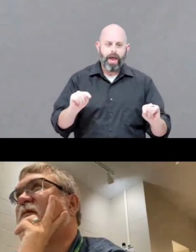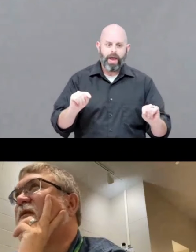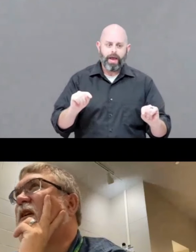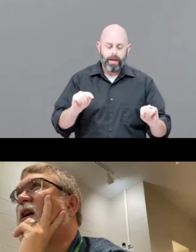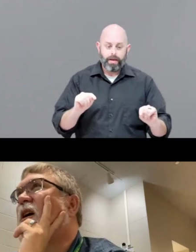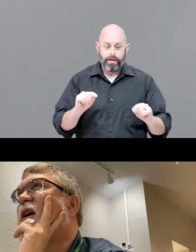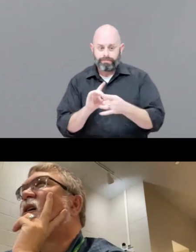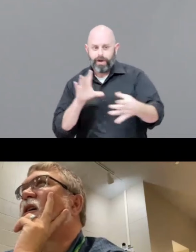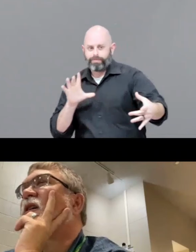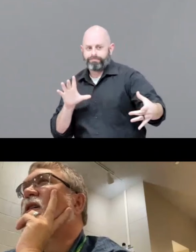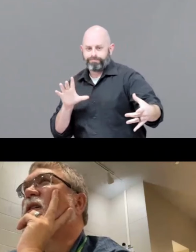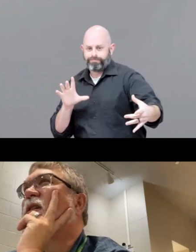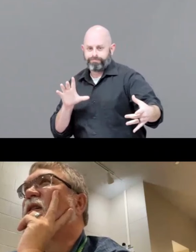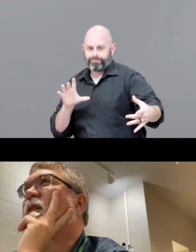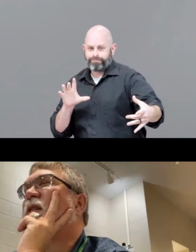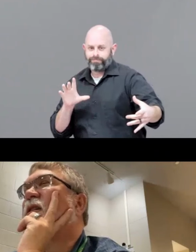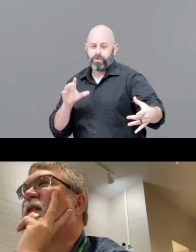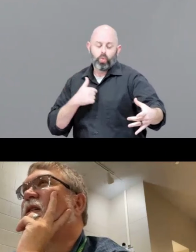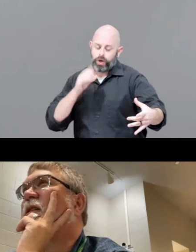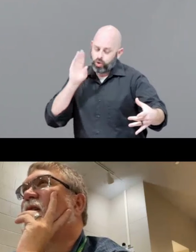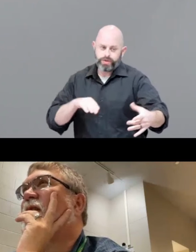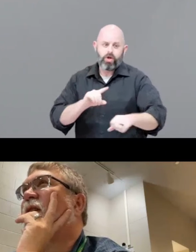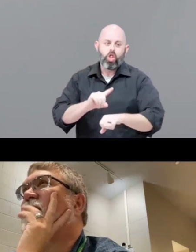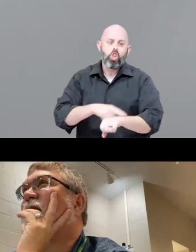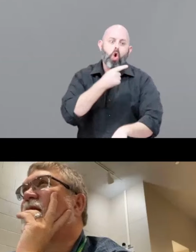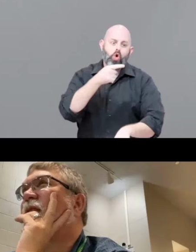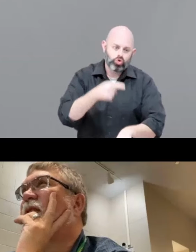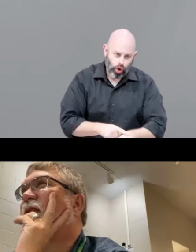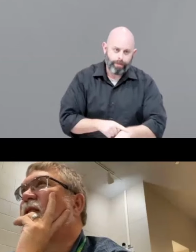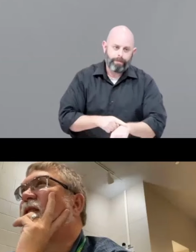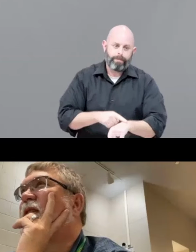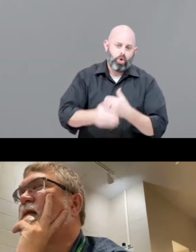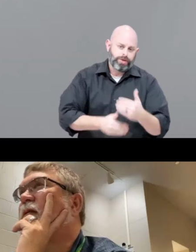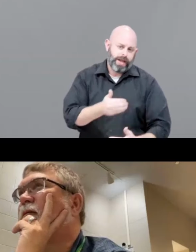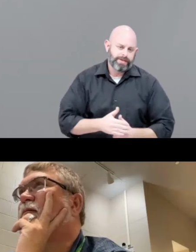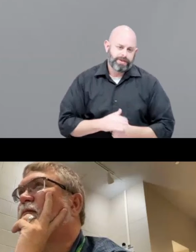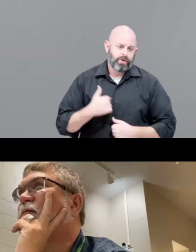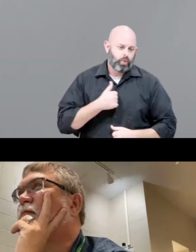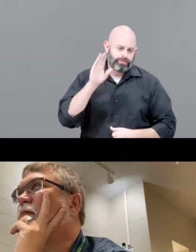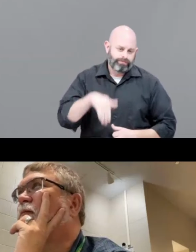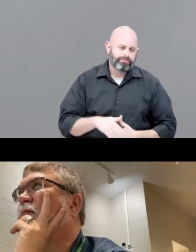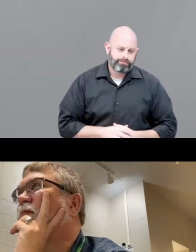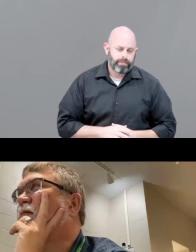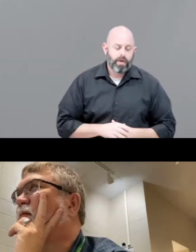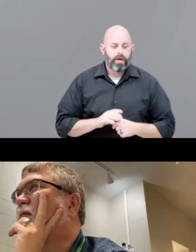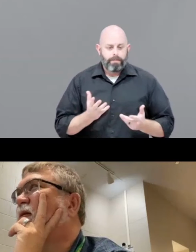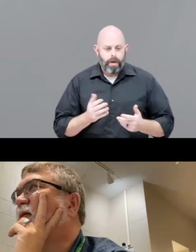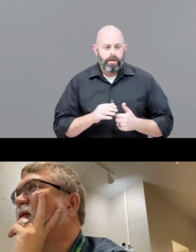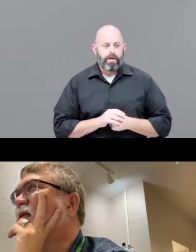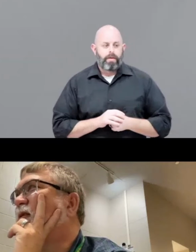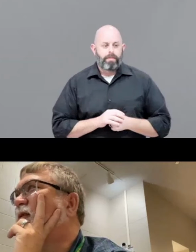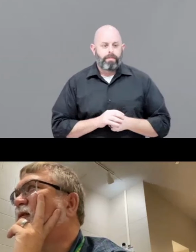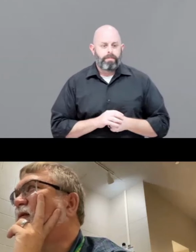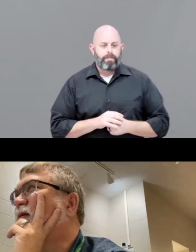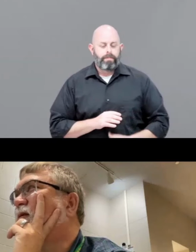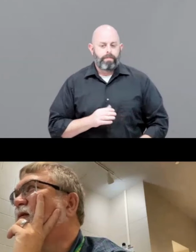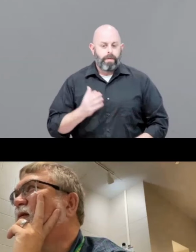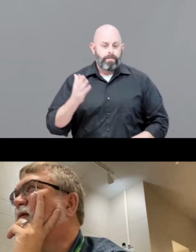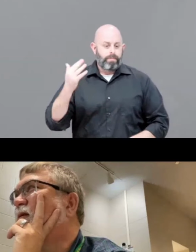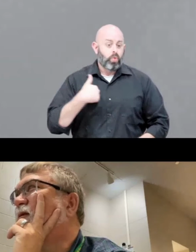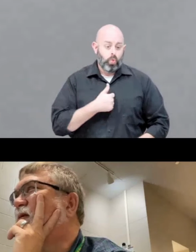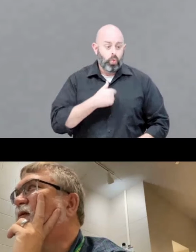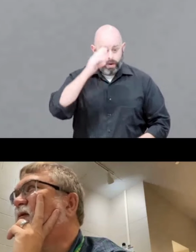And we knew that was going to be a long-term deal. But we could, and we knew